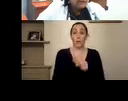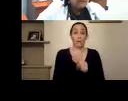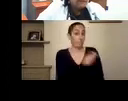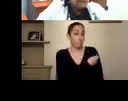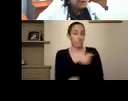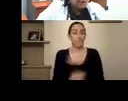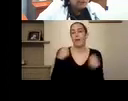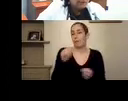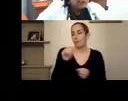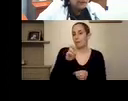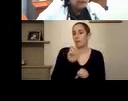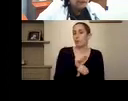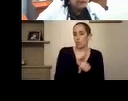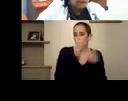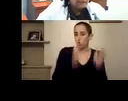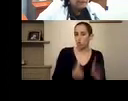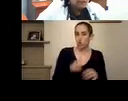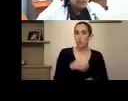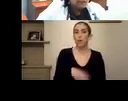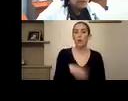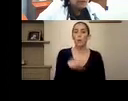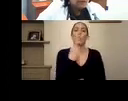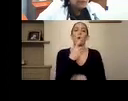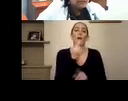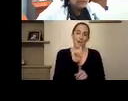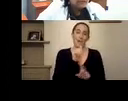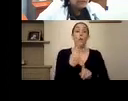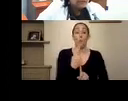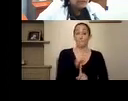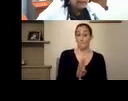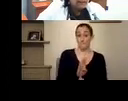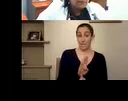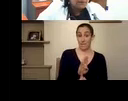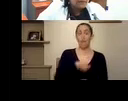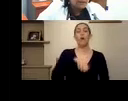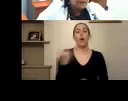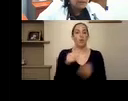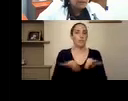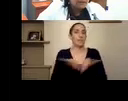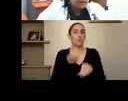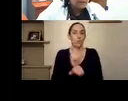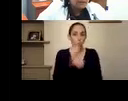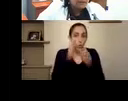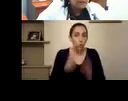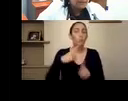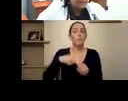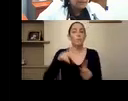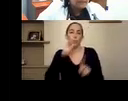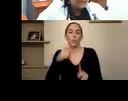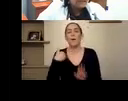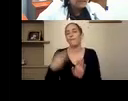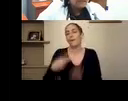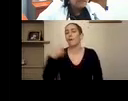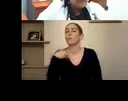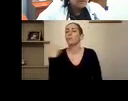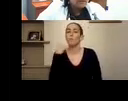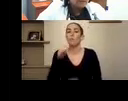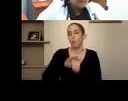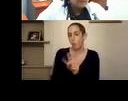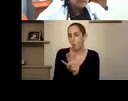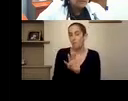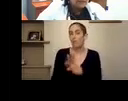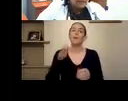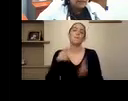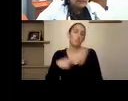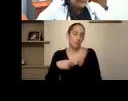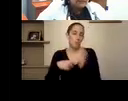then in phase 1B, you would have other essential workers as well as people at higher risk for COVID illnesses, including older